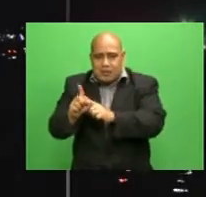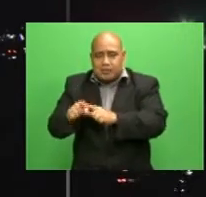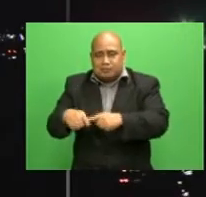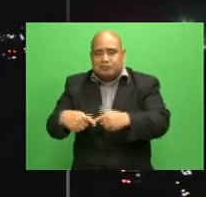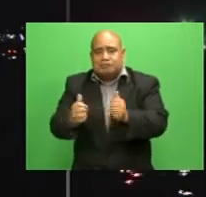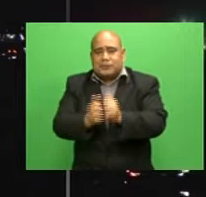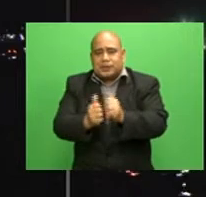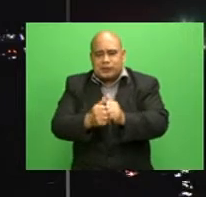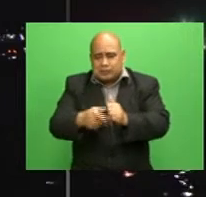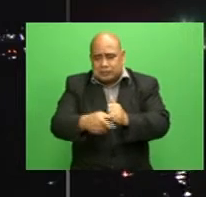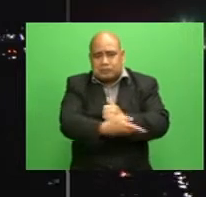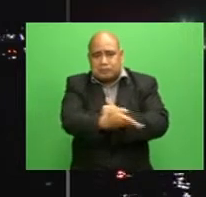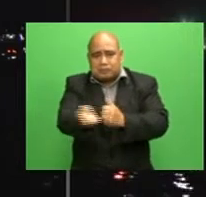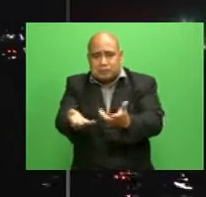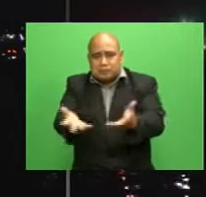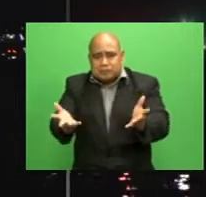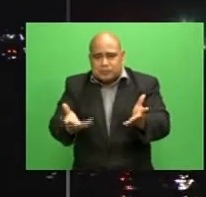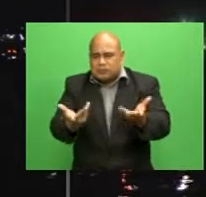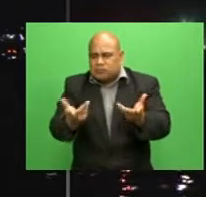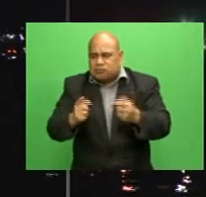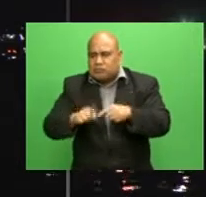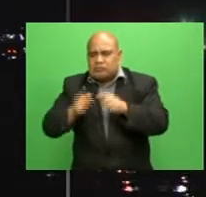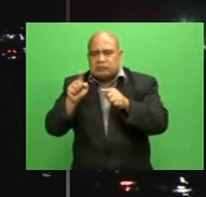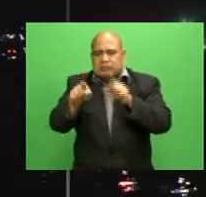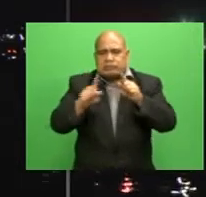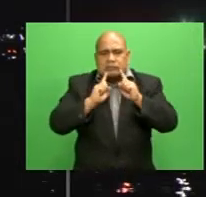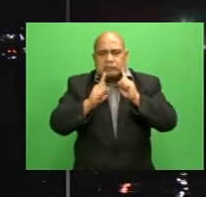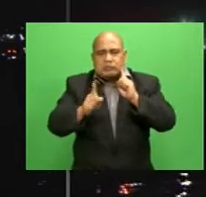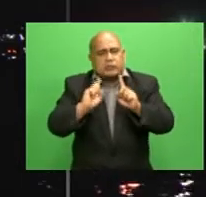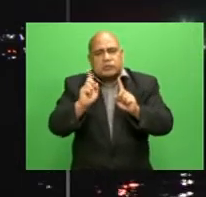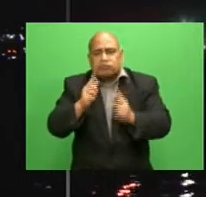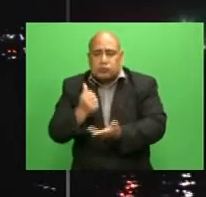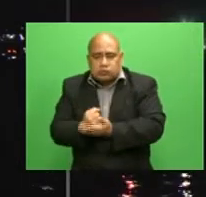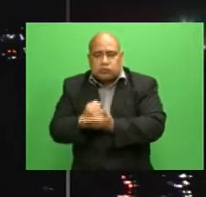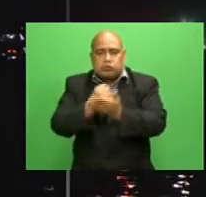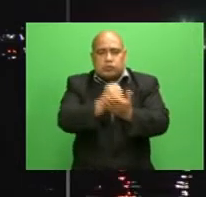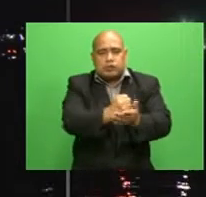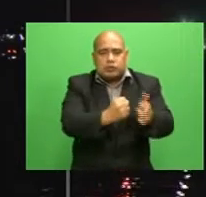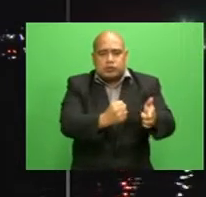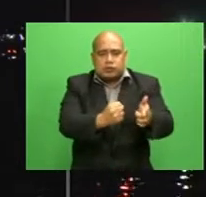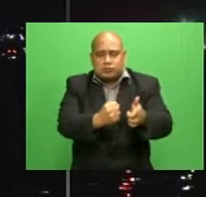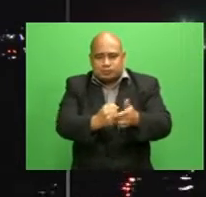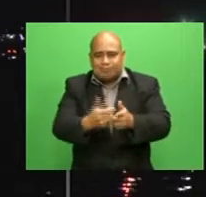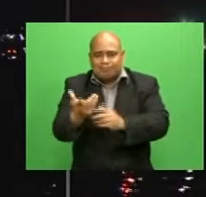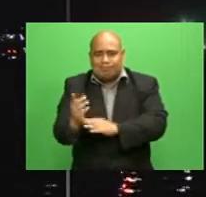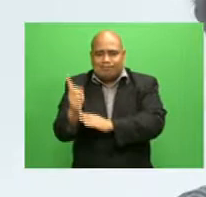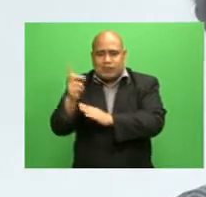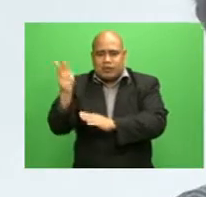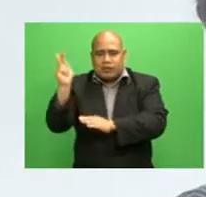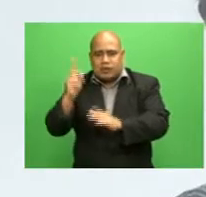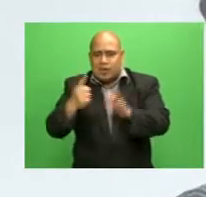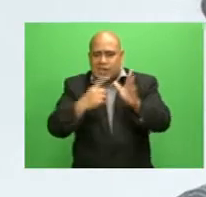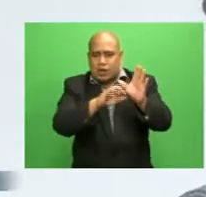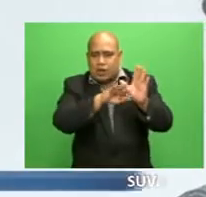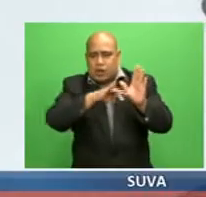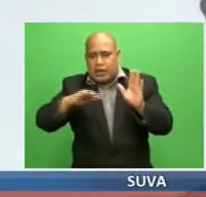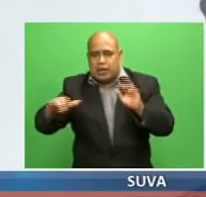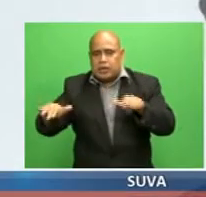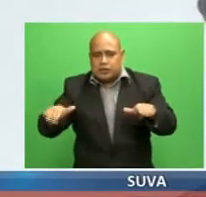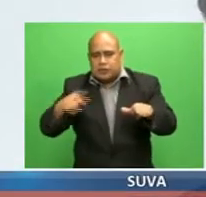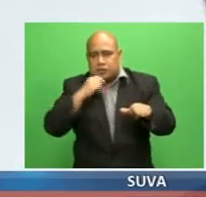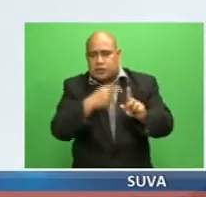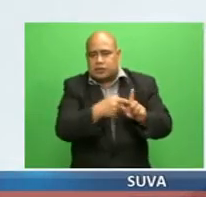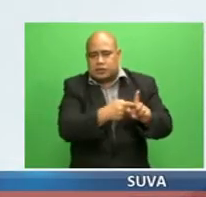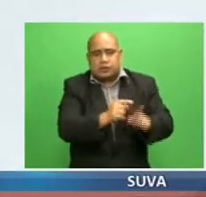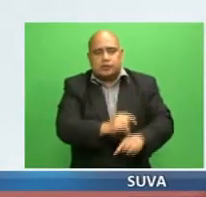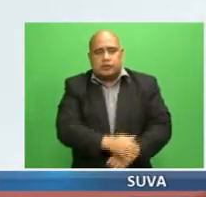or commented publicly in support of Professor Ahluwalia. Edwin Nund reports. Mahmood Khan was made